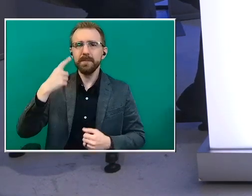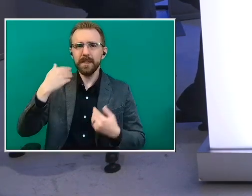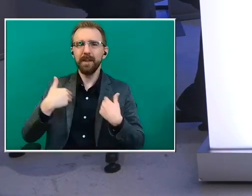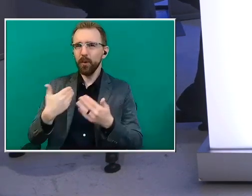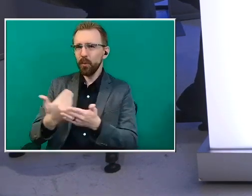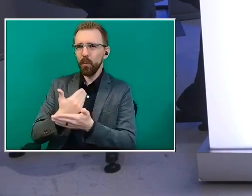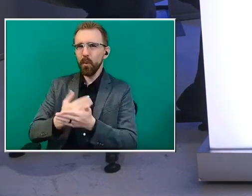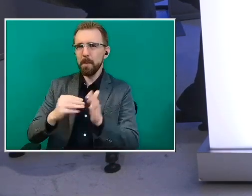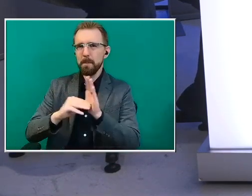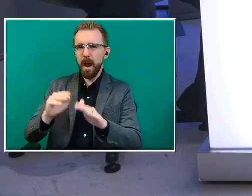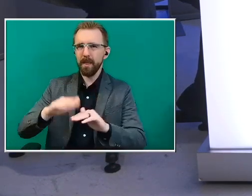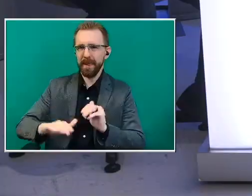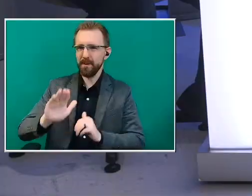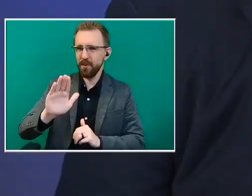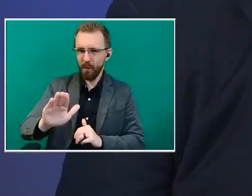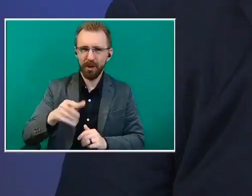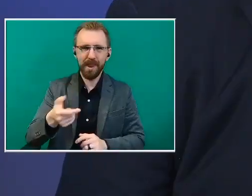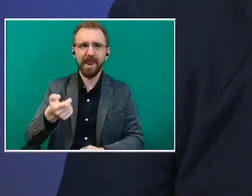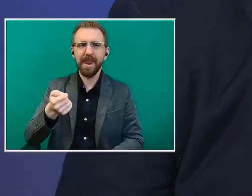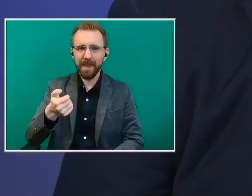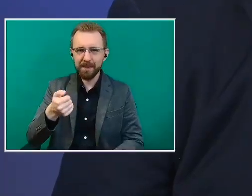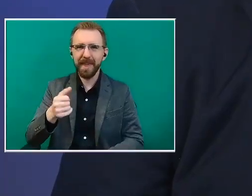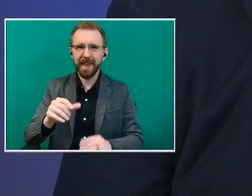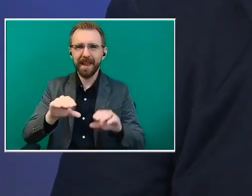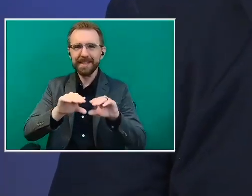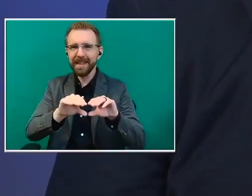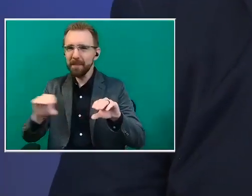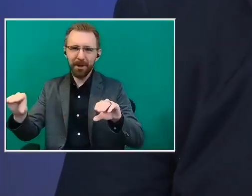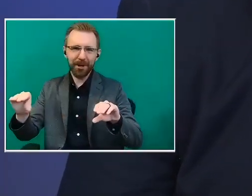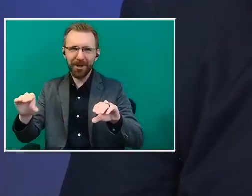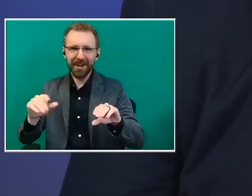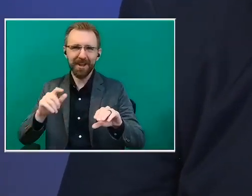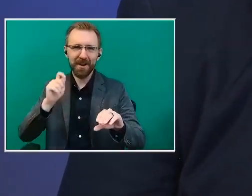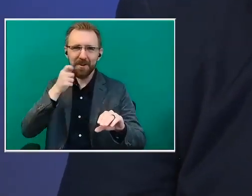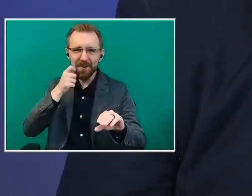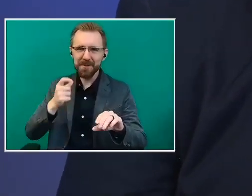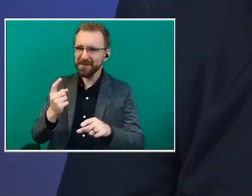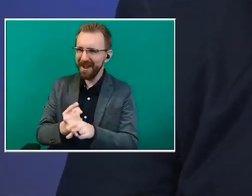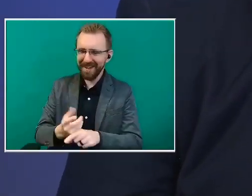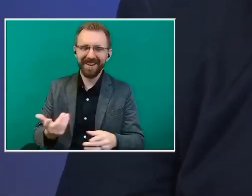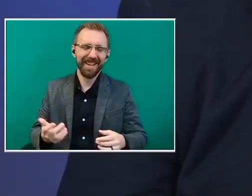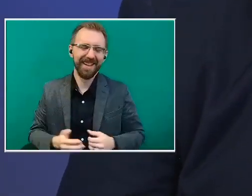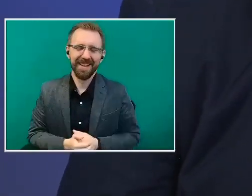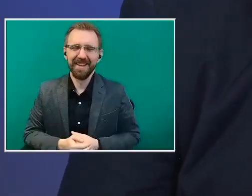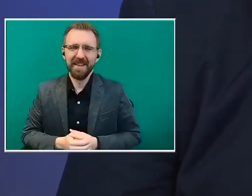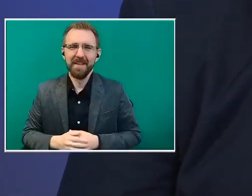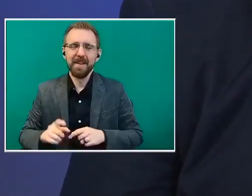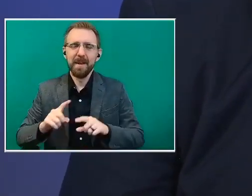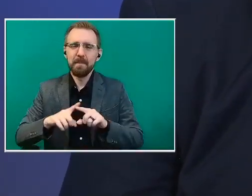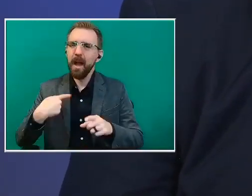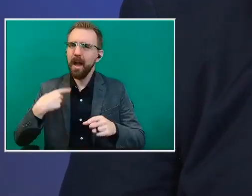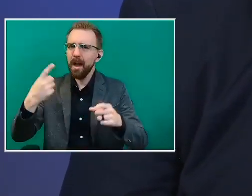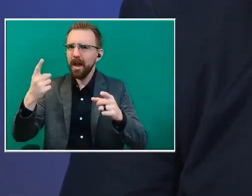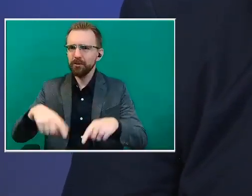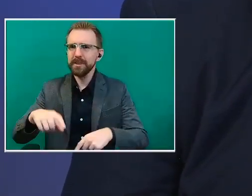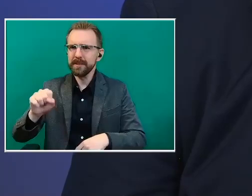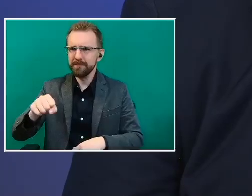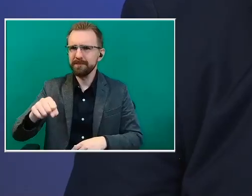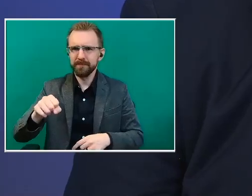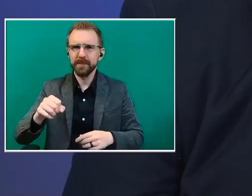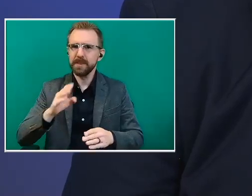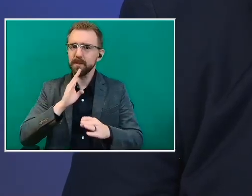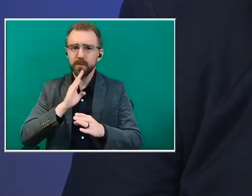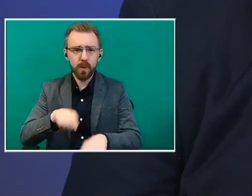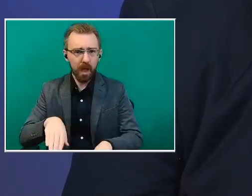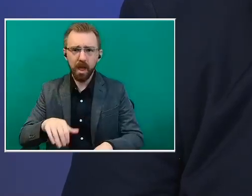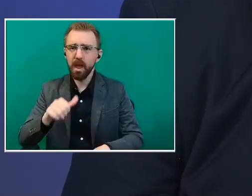because it's a little bit slimmer. Cooler, yeah, a little bit cooler. Yeah. Okay. But I agree with you. I mean, it is so quiet. It doesn't beep in the middle of